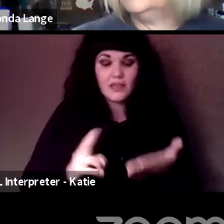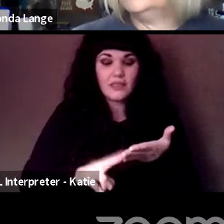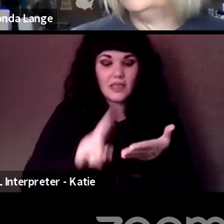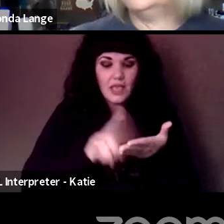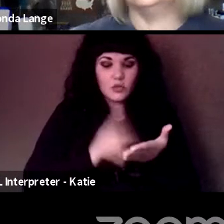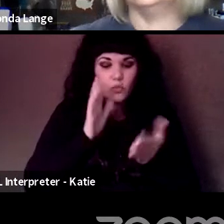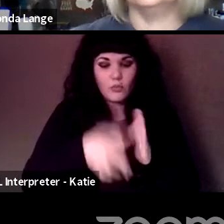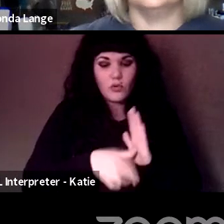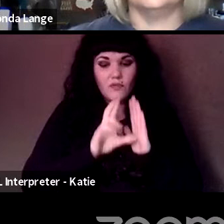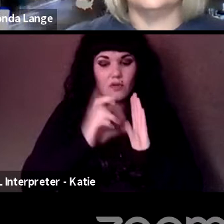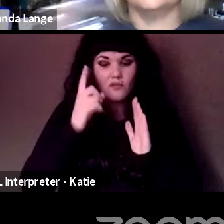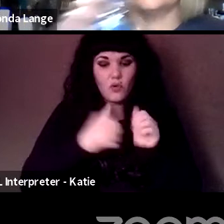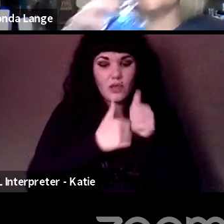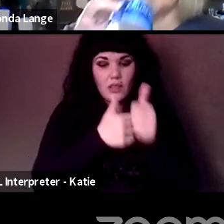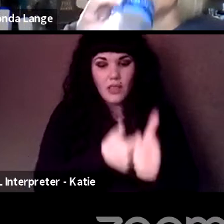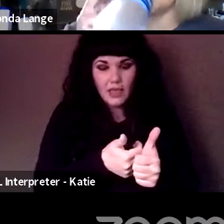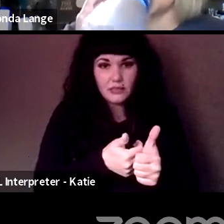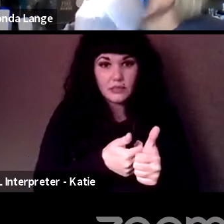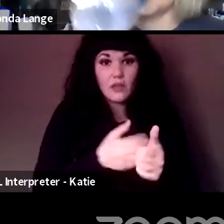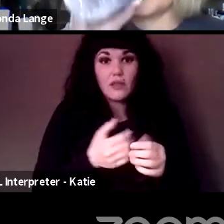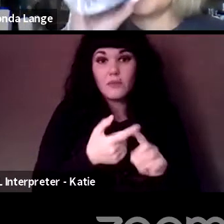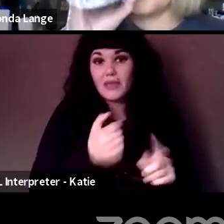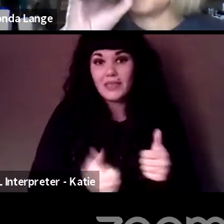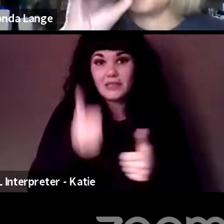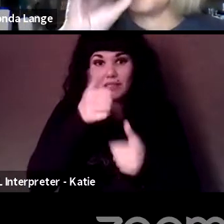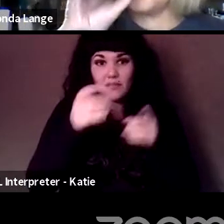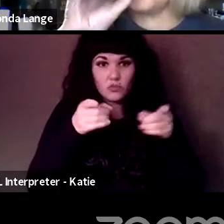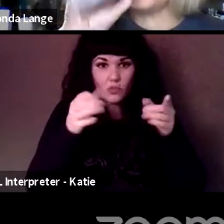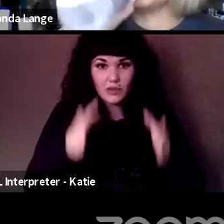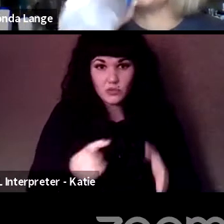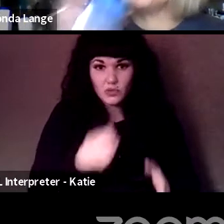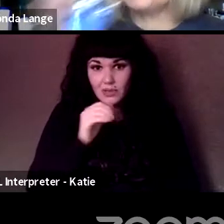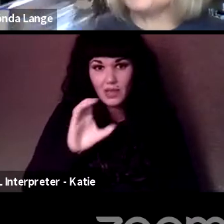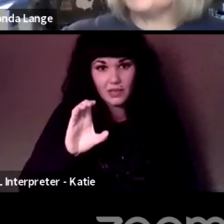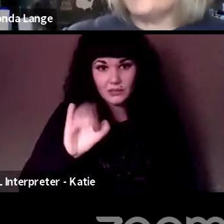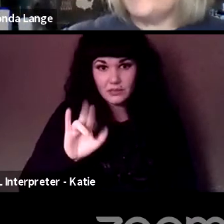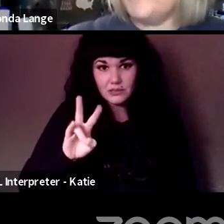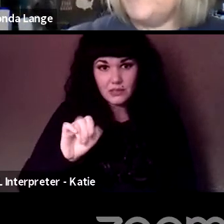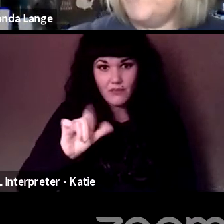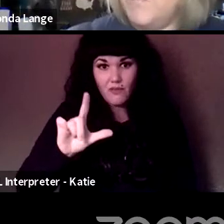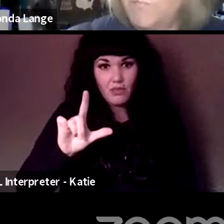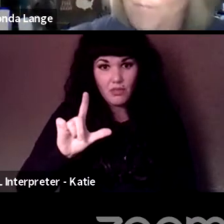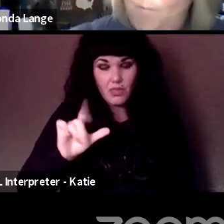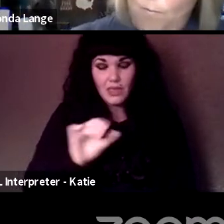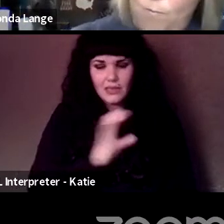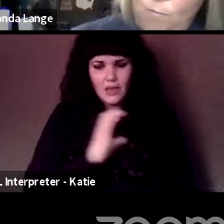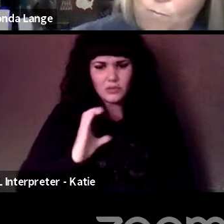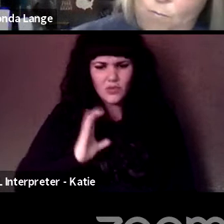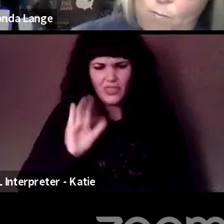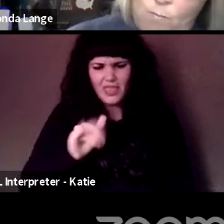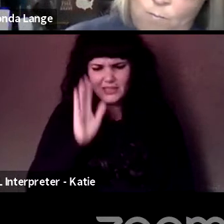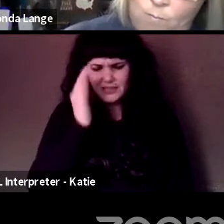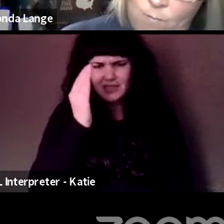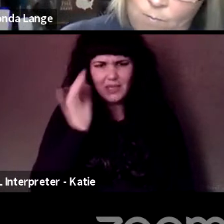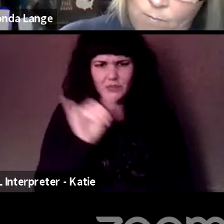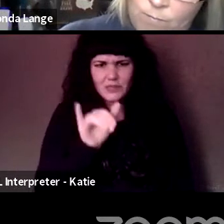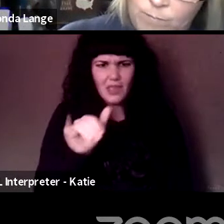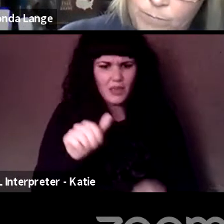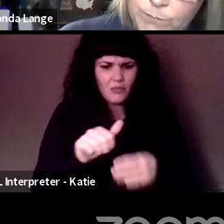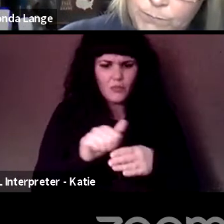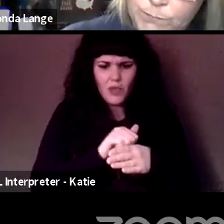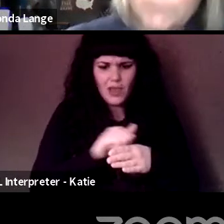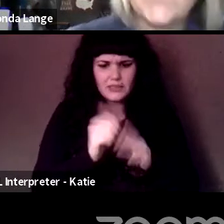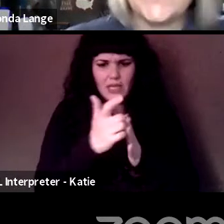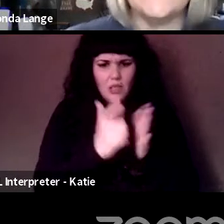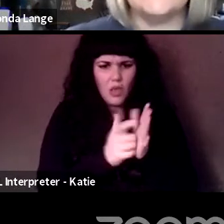executive director and not the civil counsel. That seems like practicing law without a license. Why would the executive director do it for all the other vendors, but